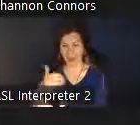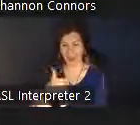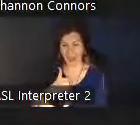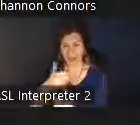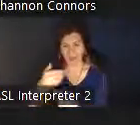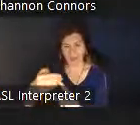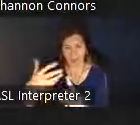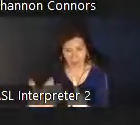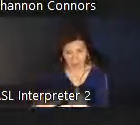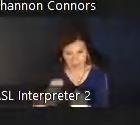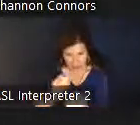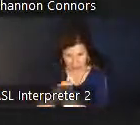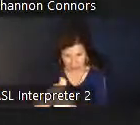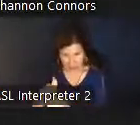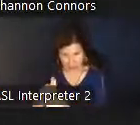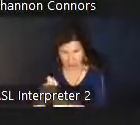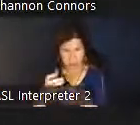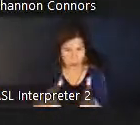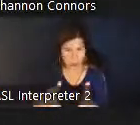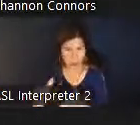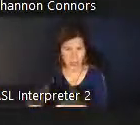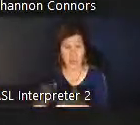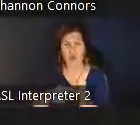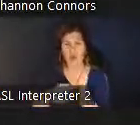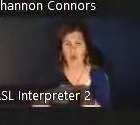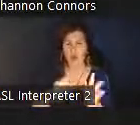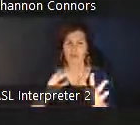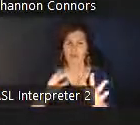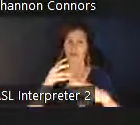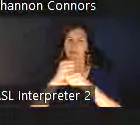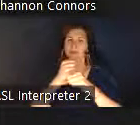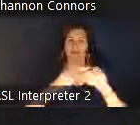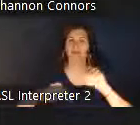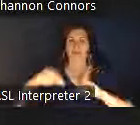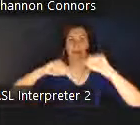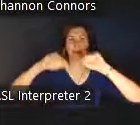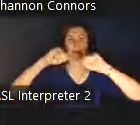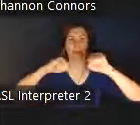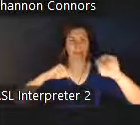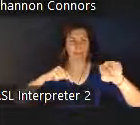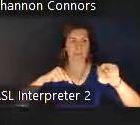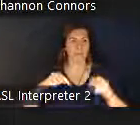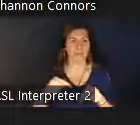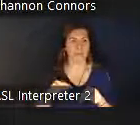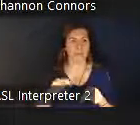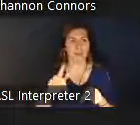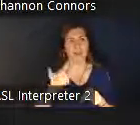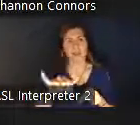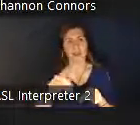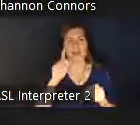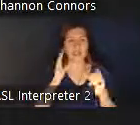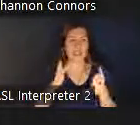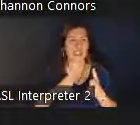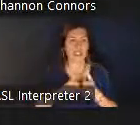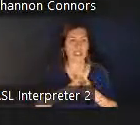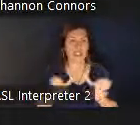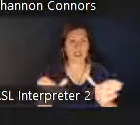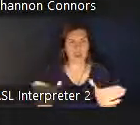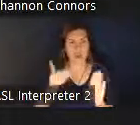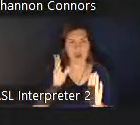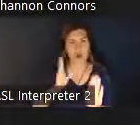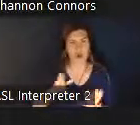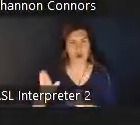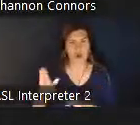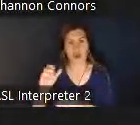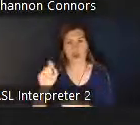that. So I'll show you the high level organization first. There are 13 general strategies in the wildlife